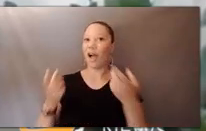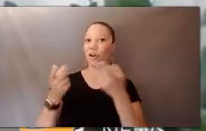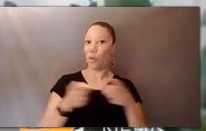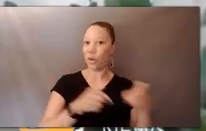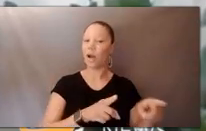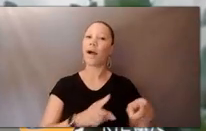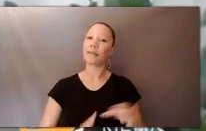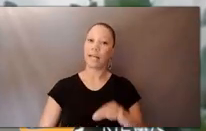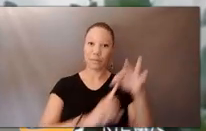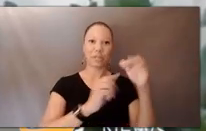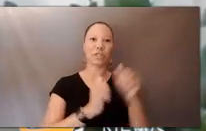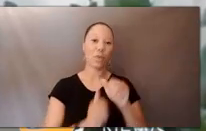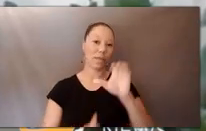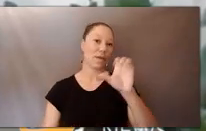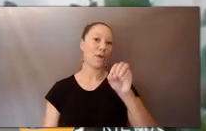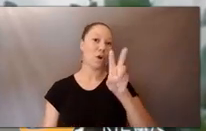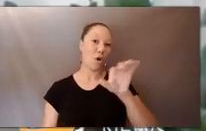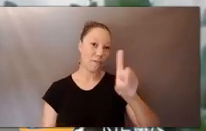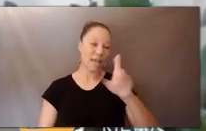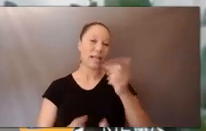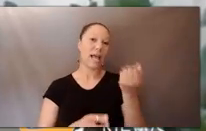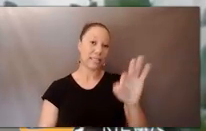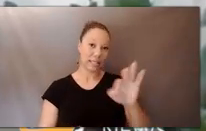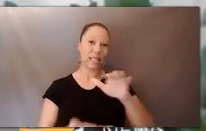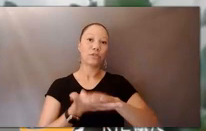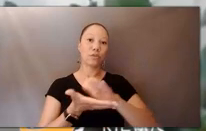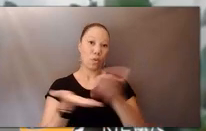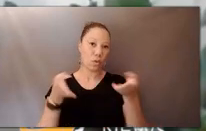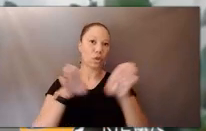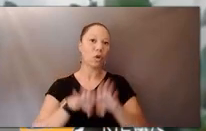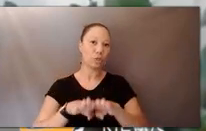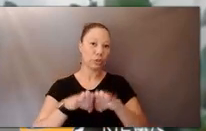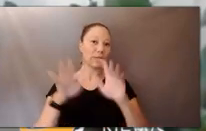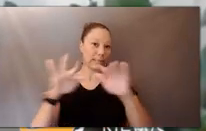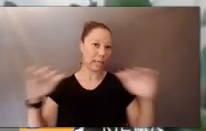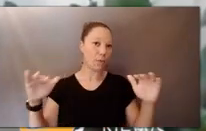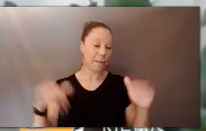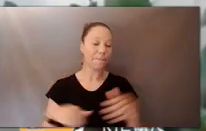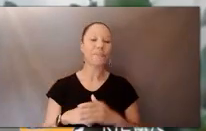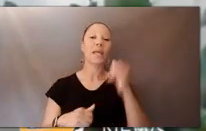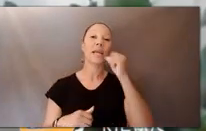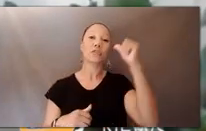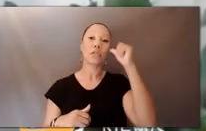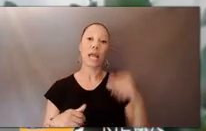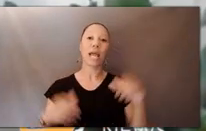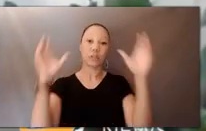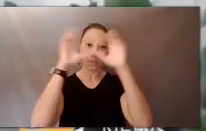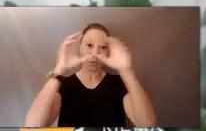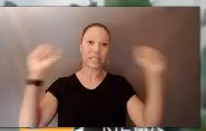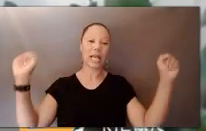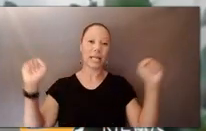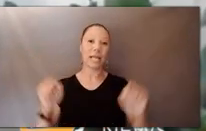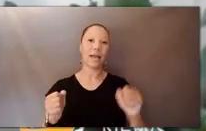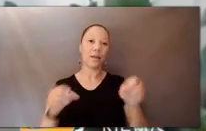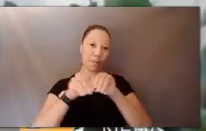with all of this COVID-19 and the school closures, etc. And just yesterday, the superintendent put out the letter about the